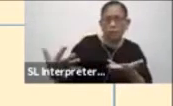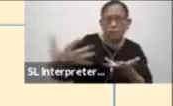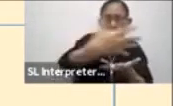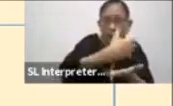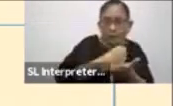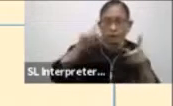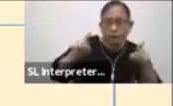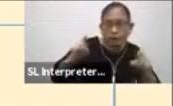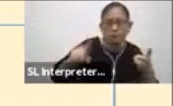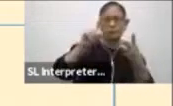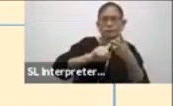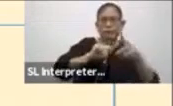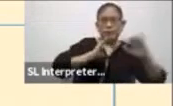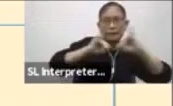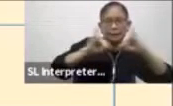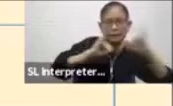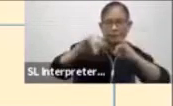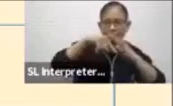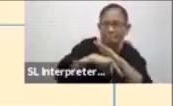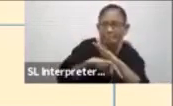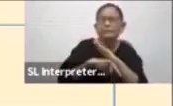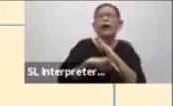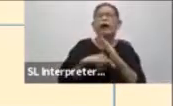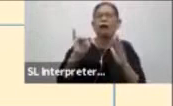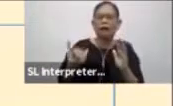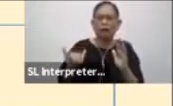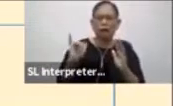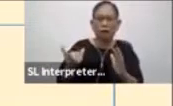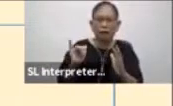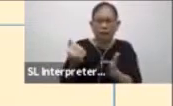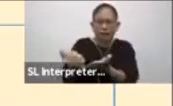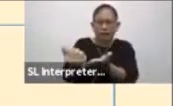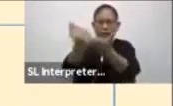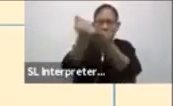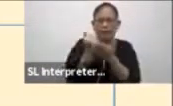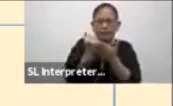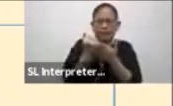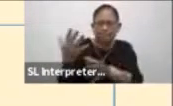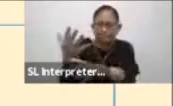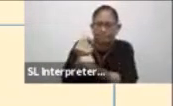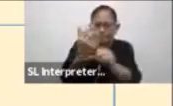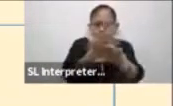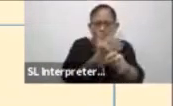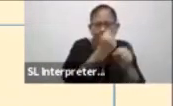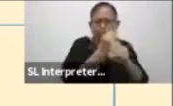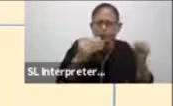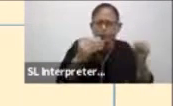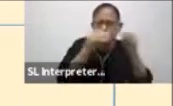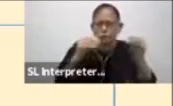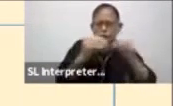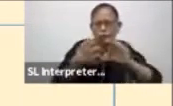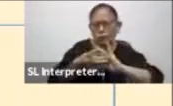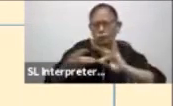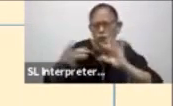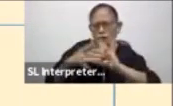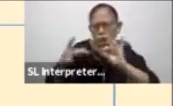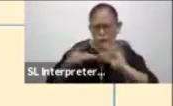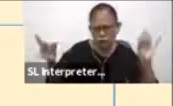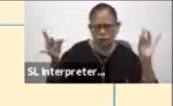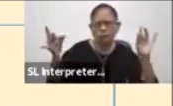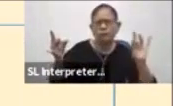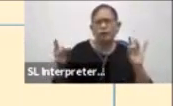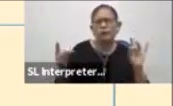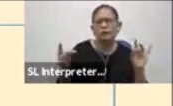key informants has helped to dig deeper into various information or stories that were very likely to